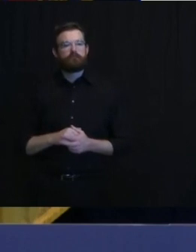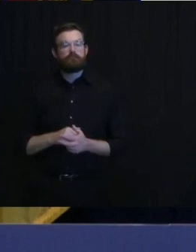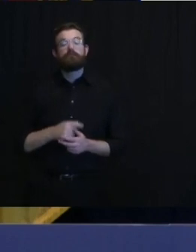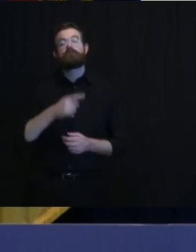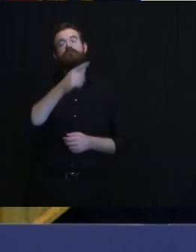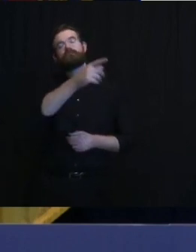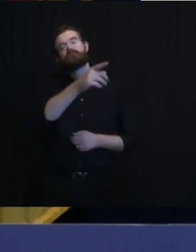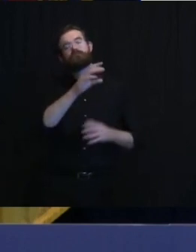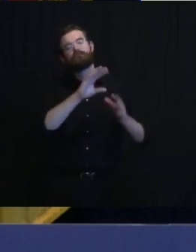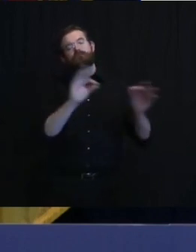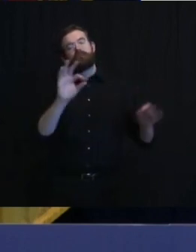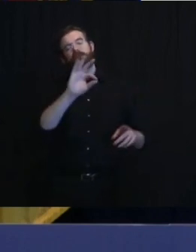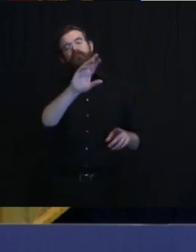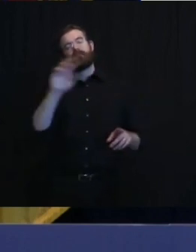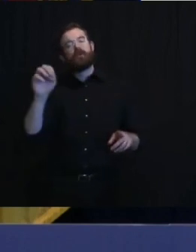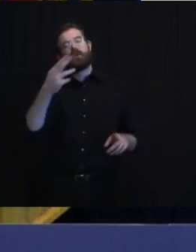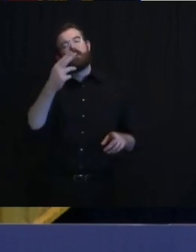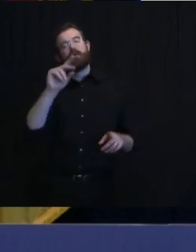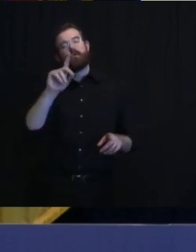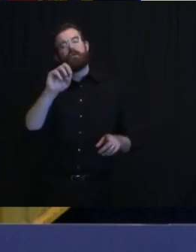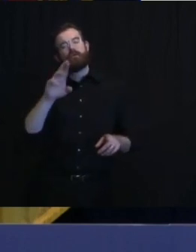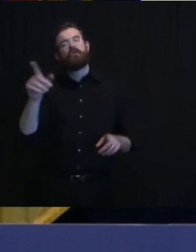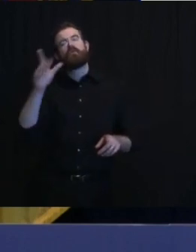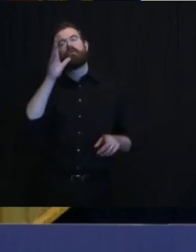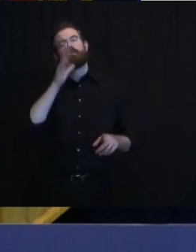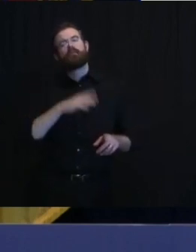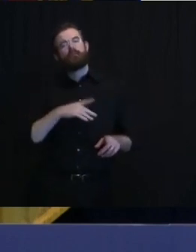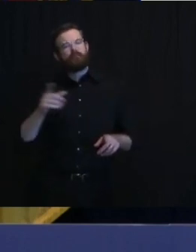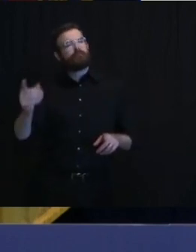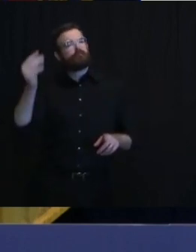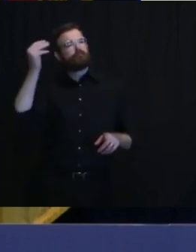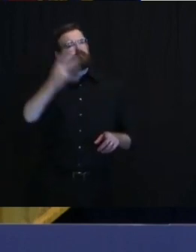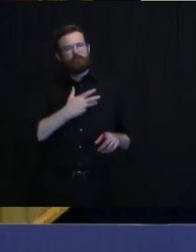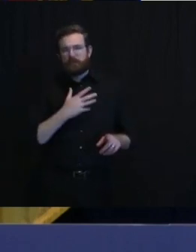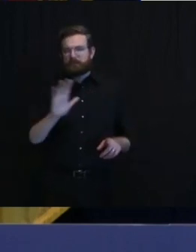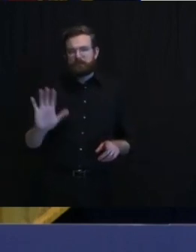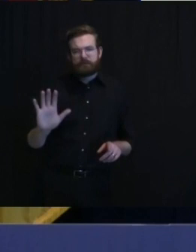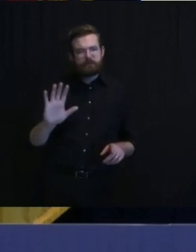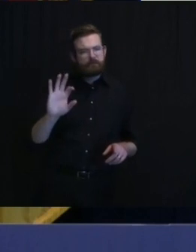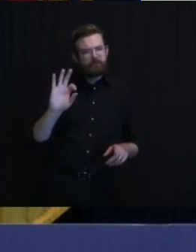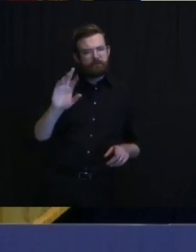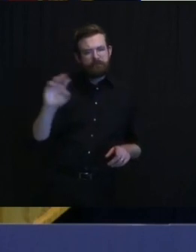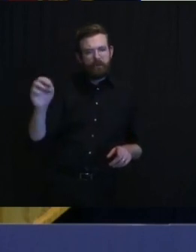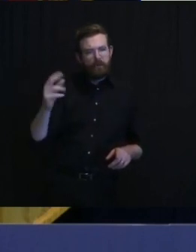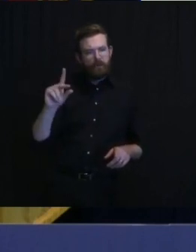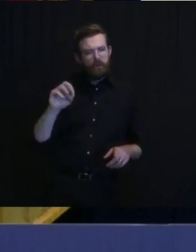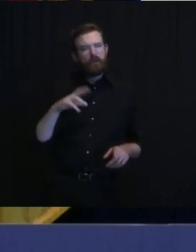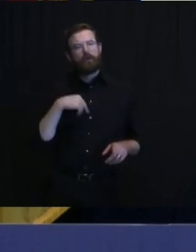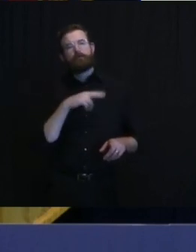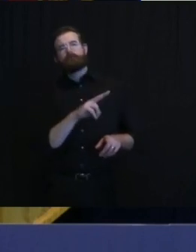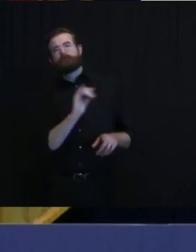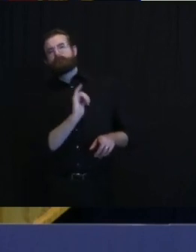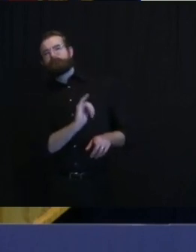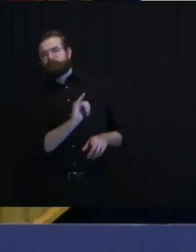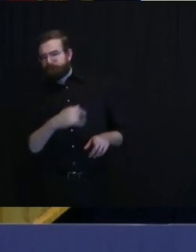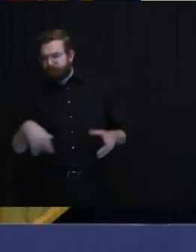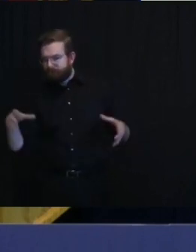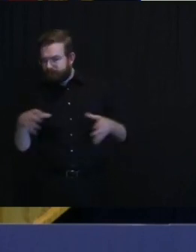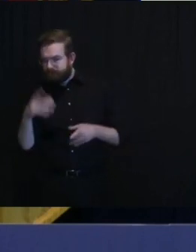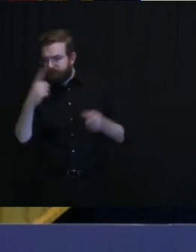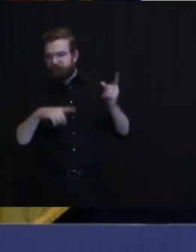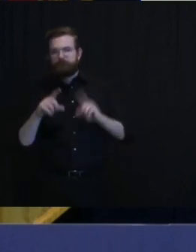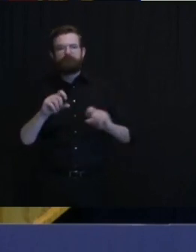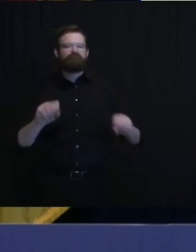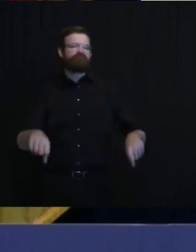what, you're right. So I've got nothing else on the list, but I promise you we're open to anything else that